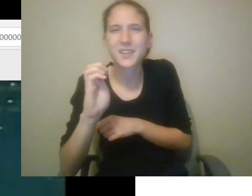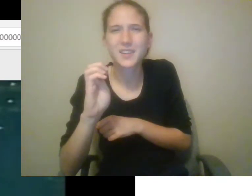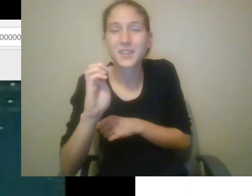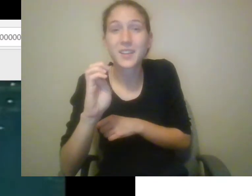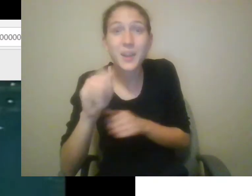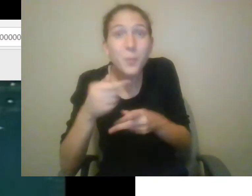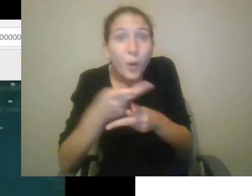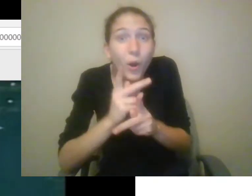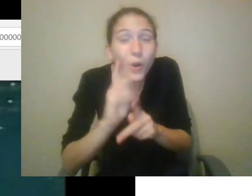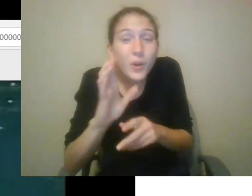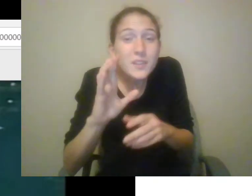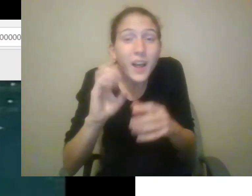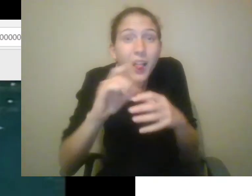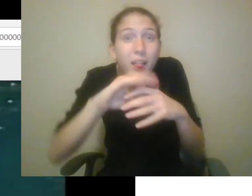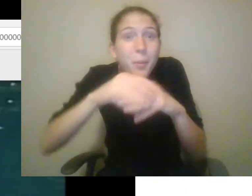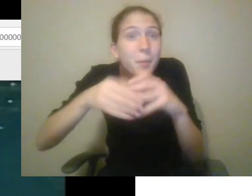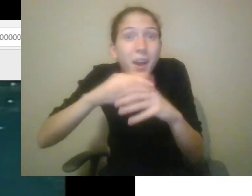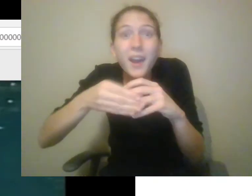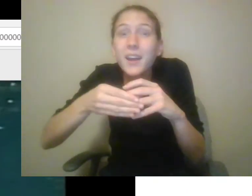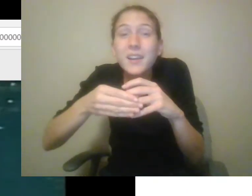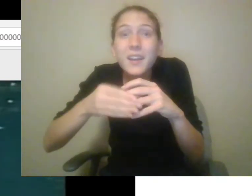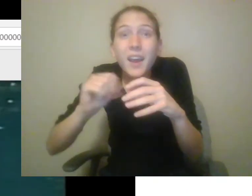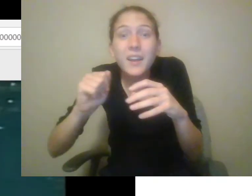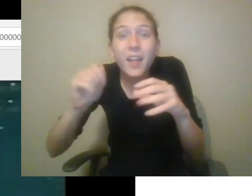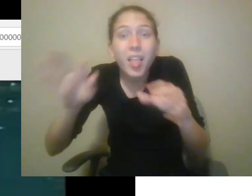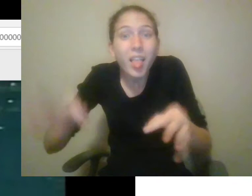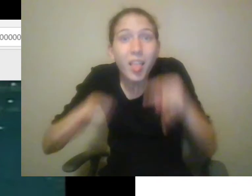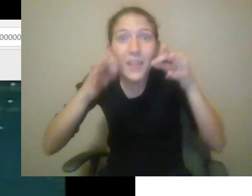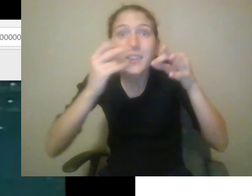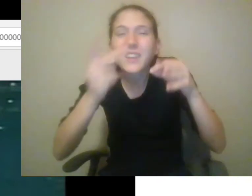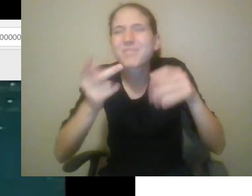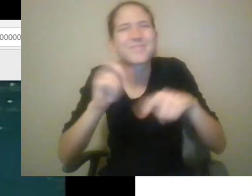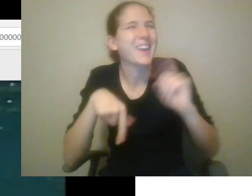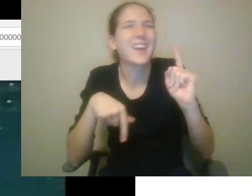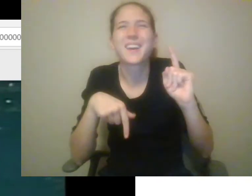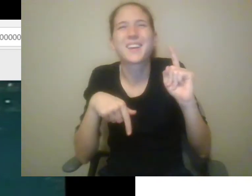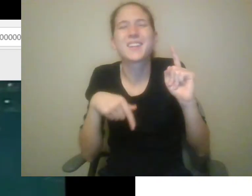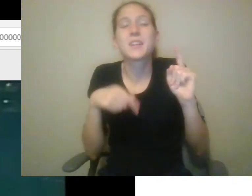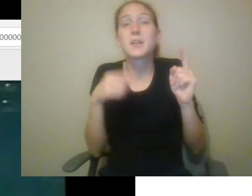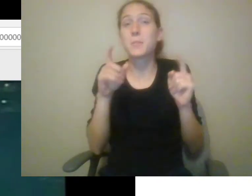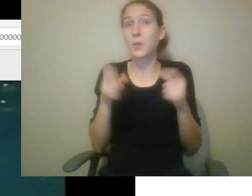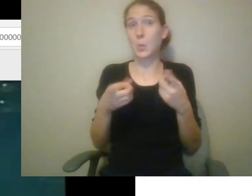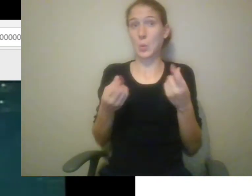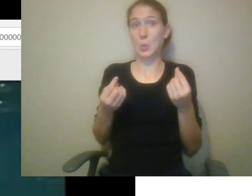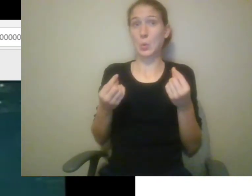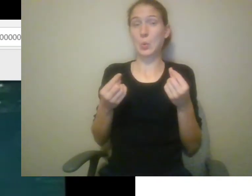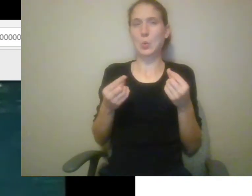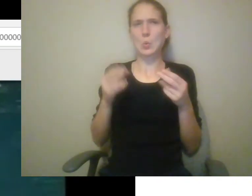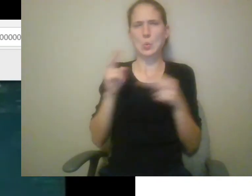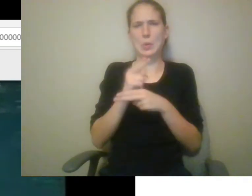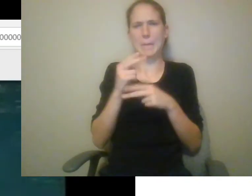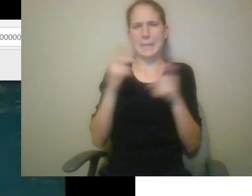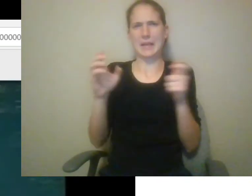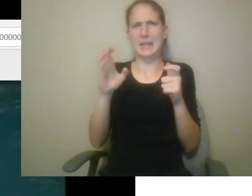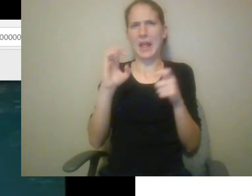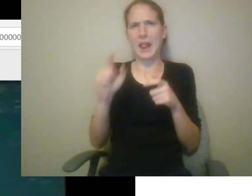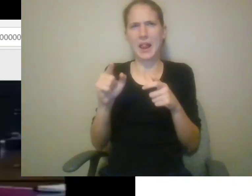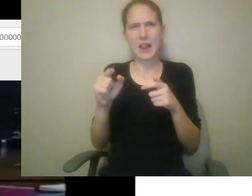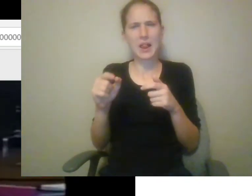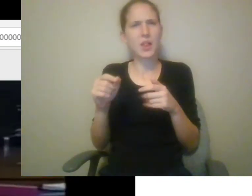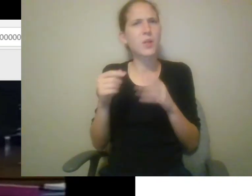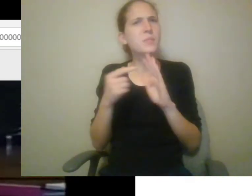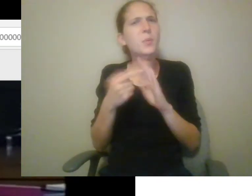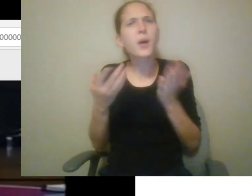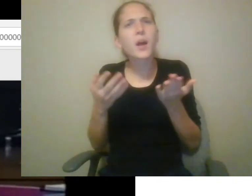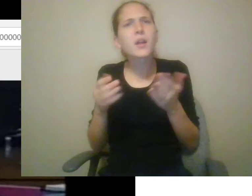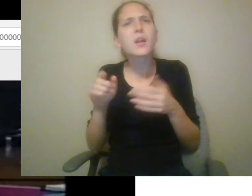cells that's available to us, which would be what? Beth? An egg. Well, how can I get at the cell membrane? It's got a problem with it. What's around the